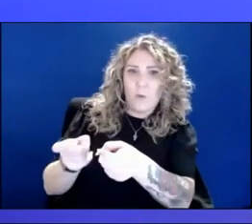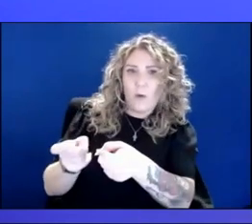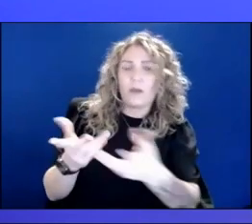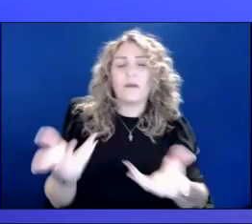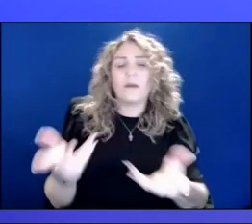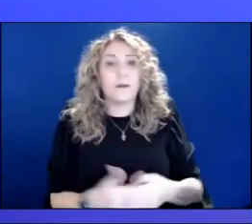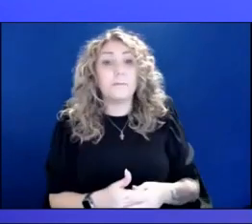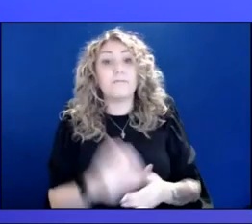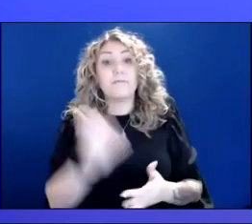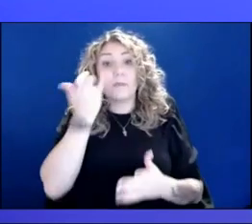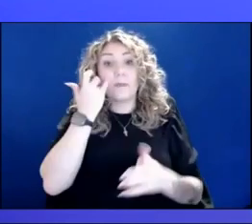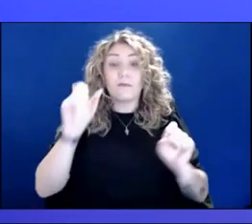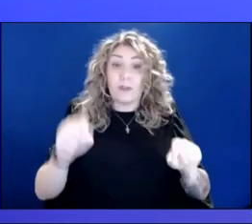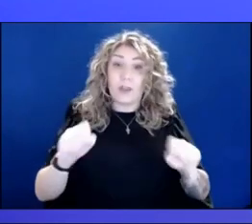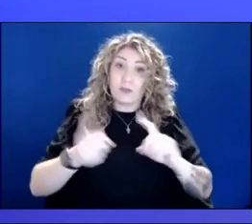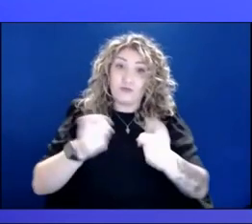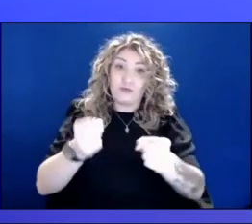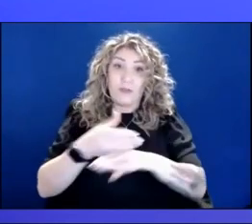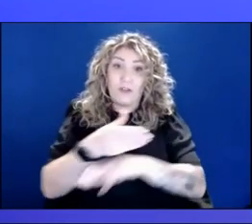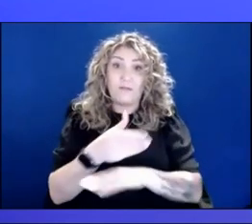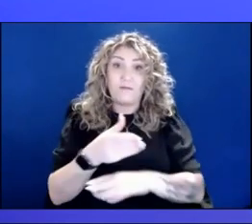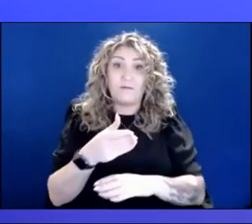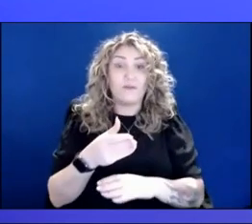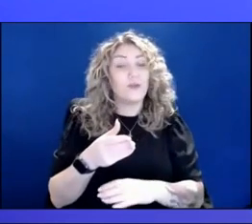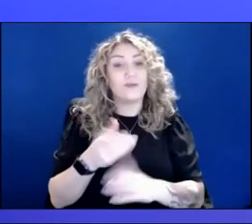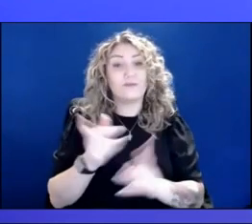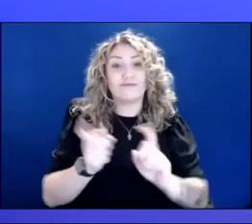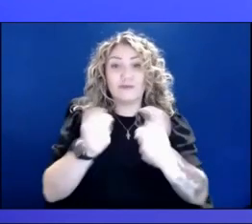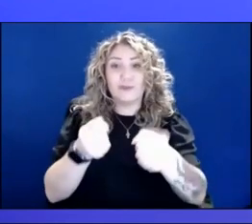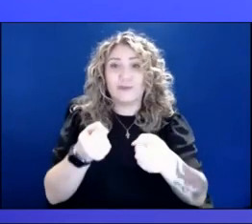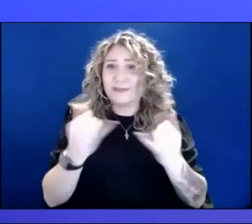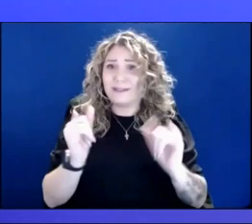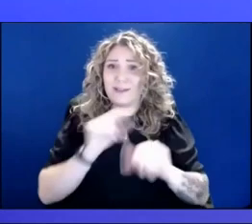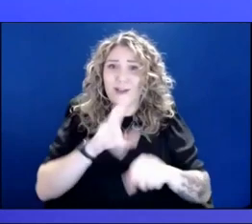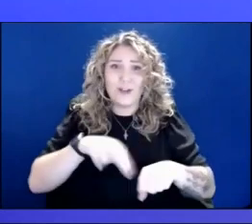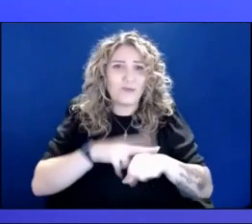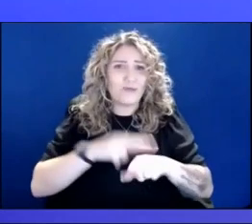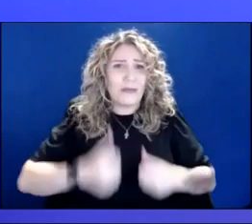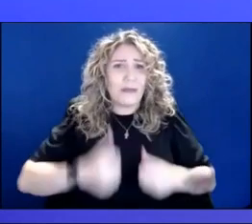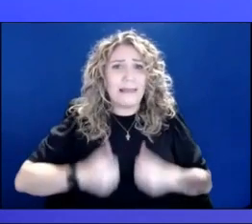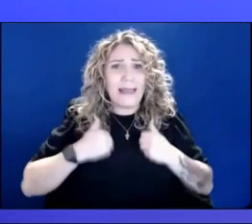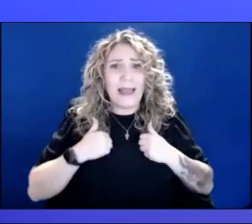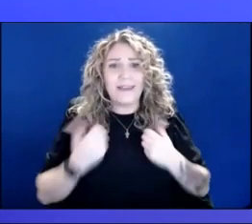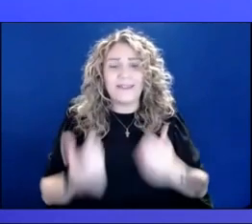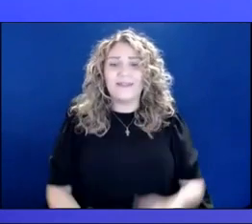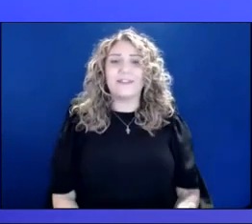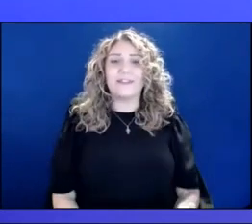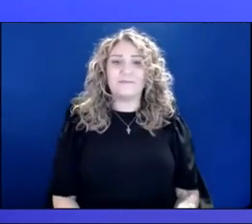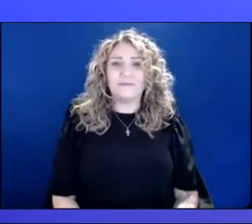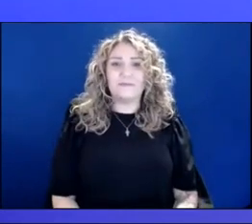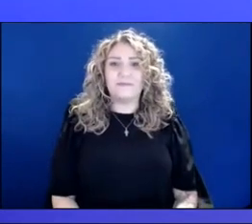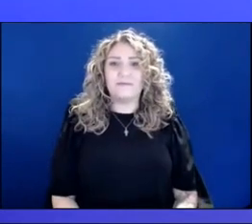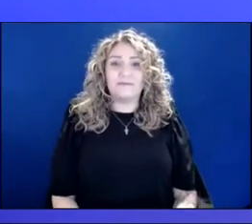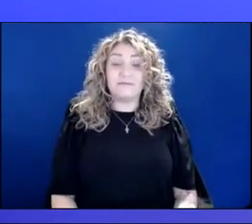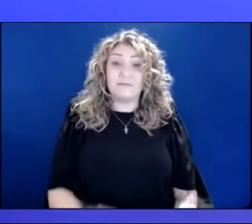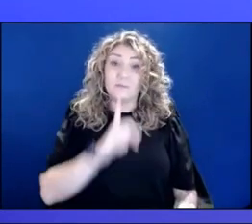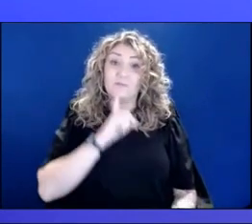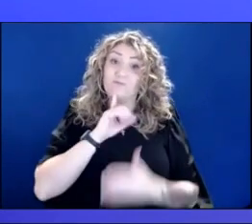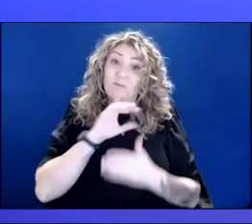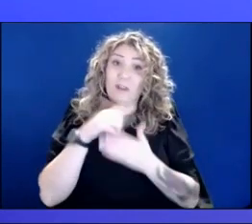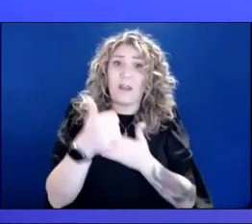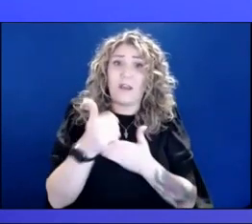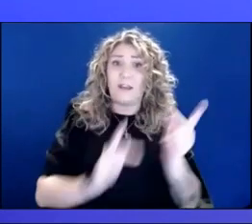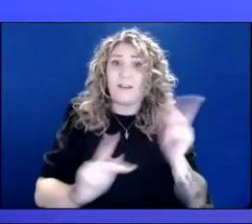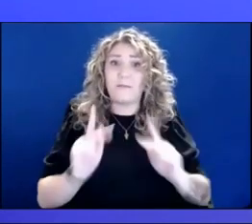see after donation, you can still do a normal things, have a normal life, and you can really help people out who